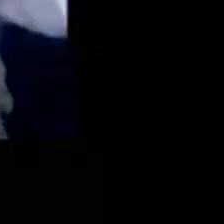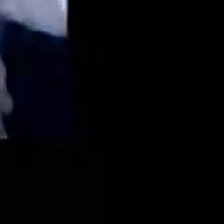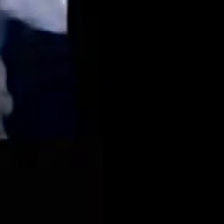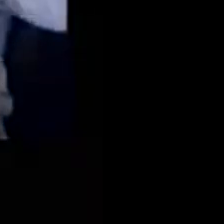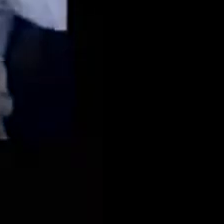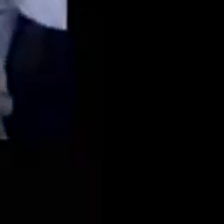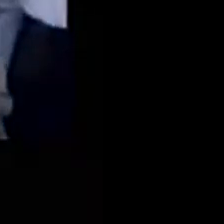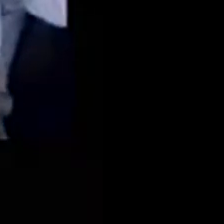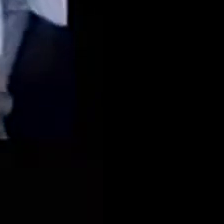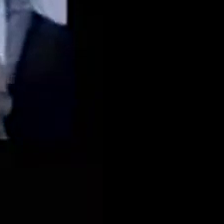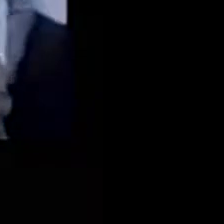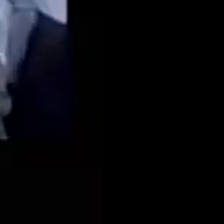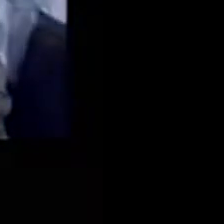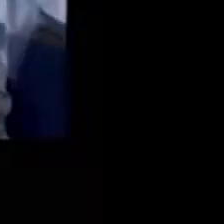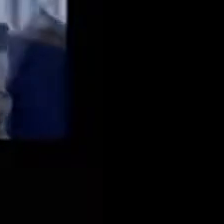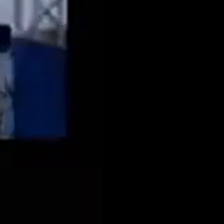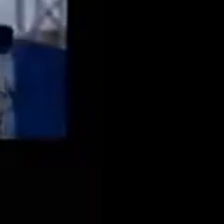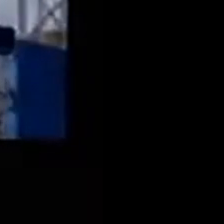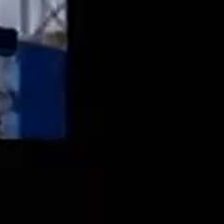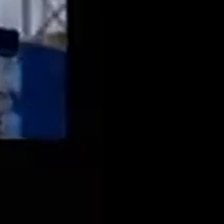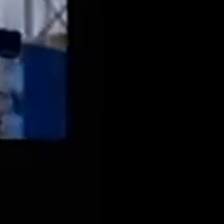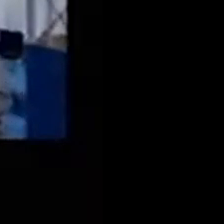the